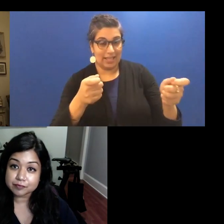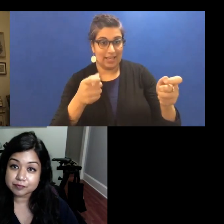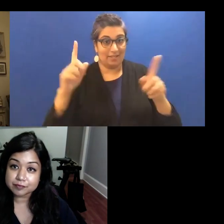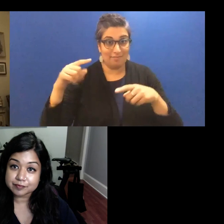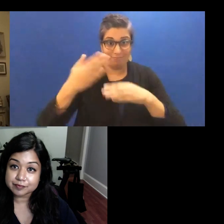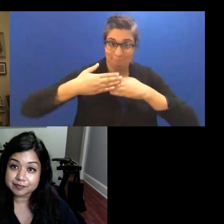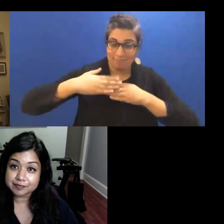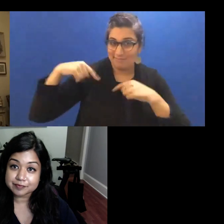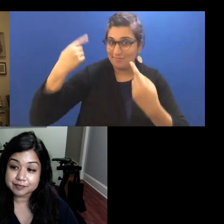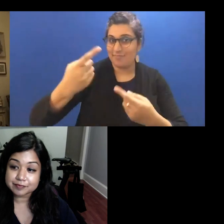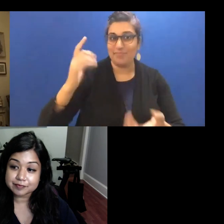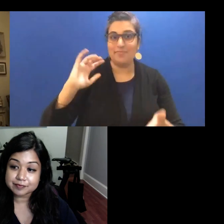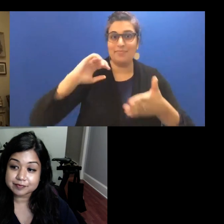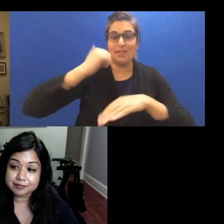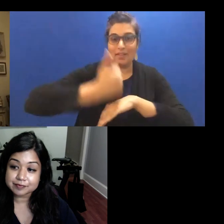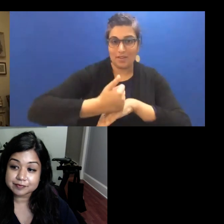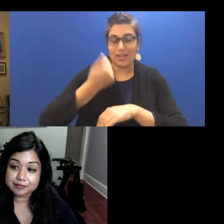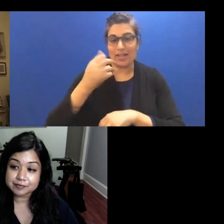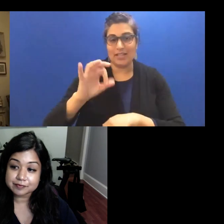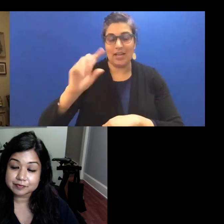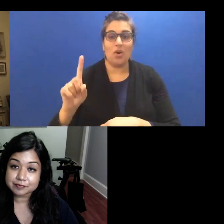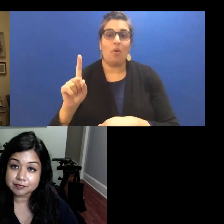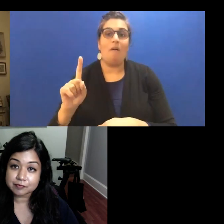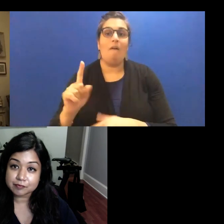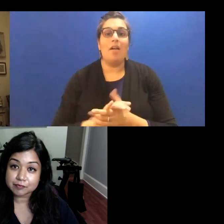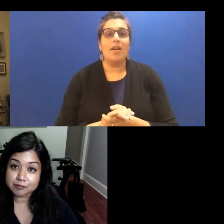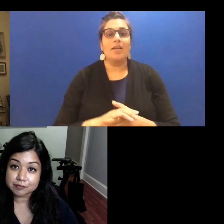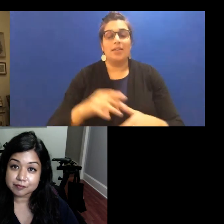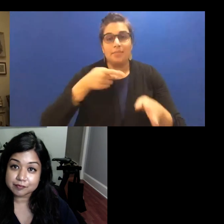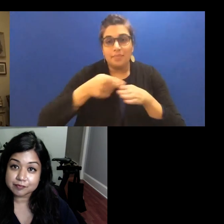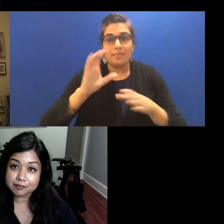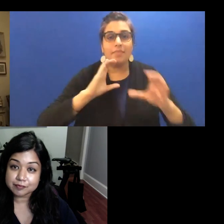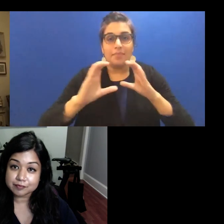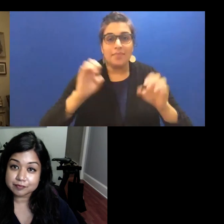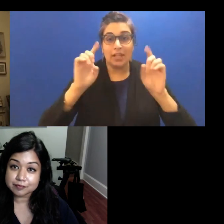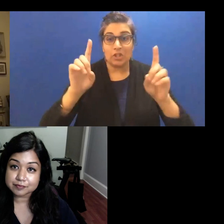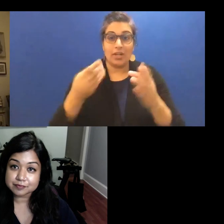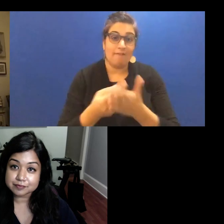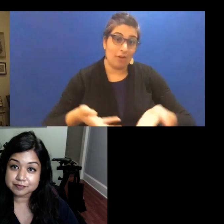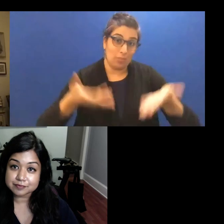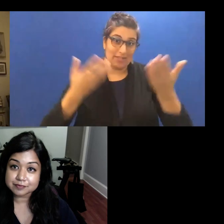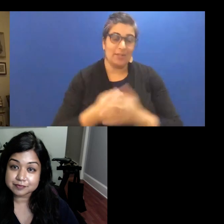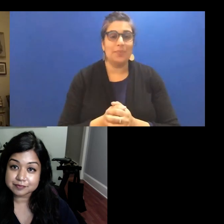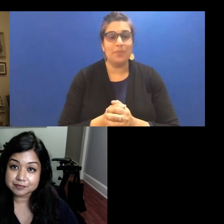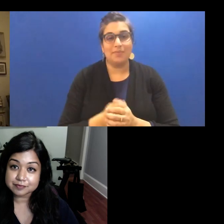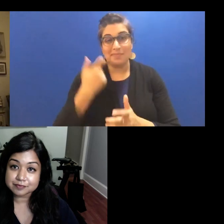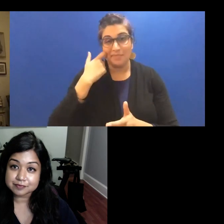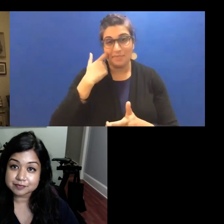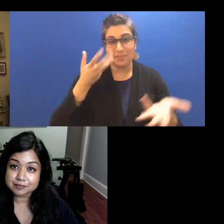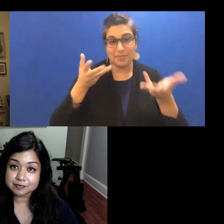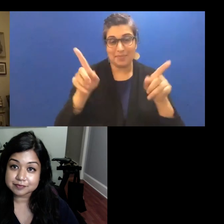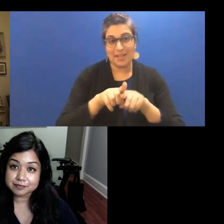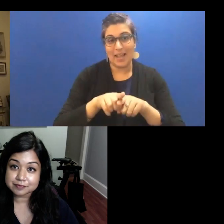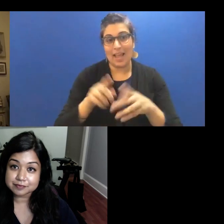decade of experience working in the public sector, she specializes in communications, education, and fundraising. She most recently served as